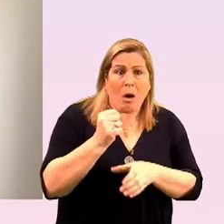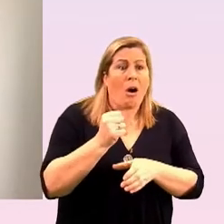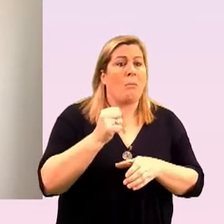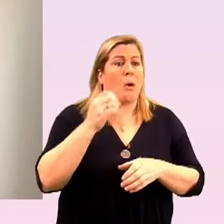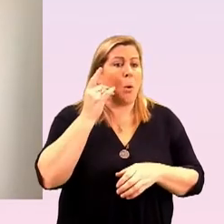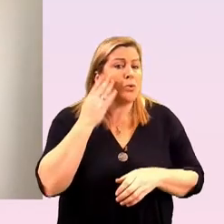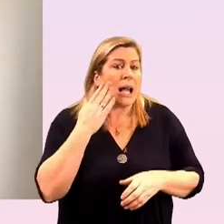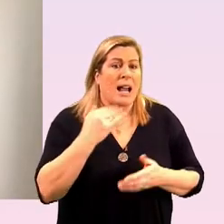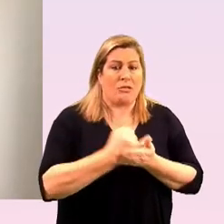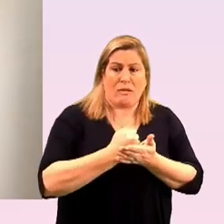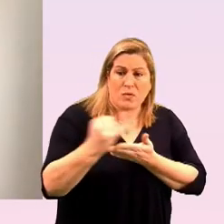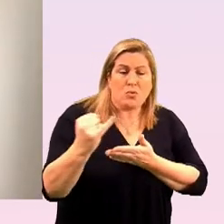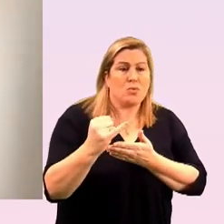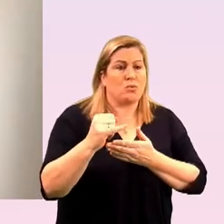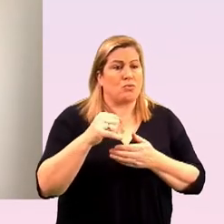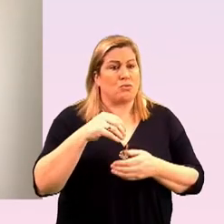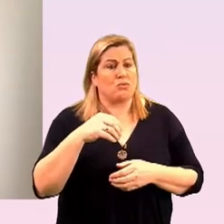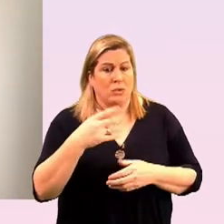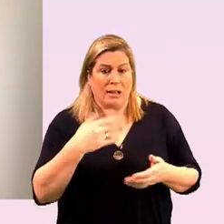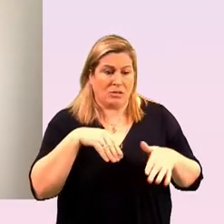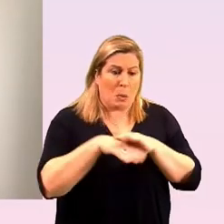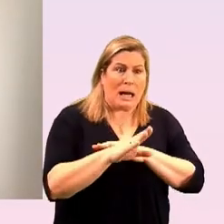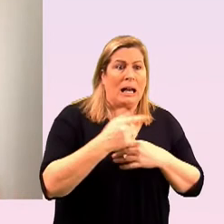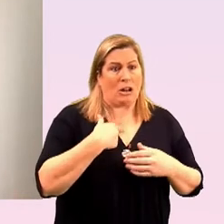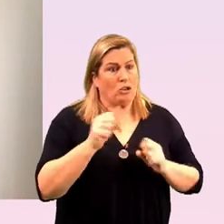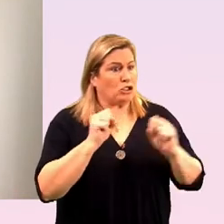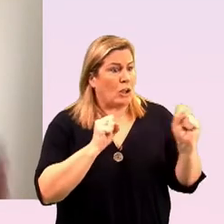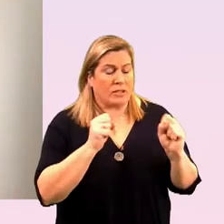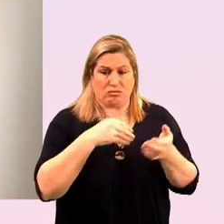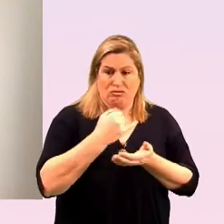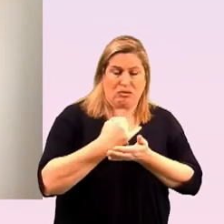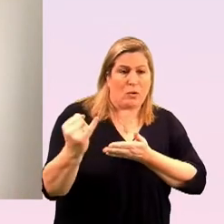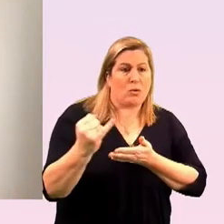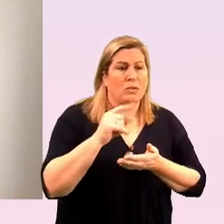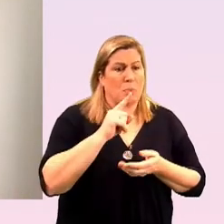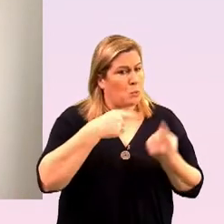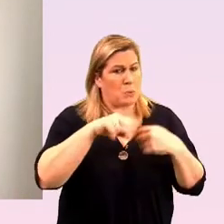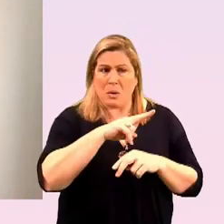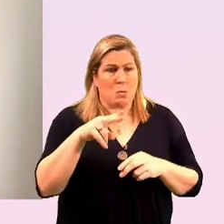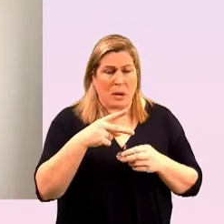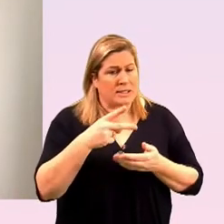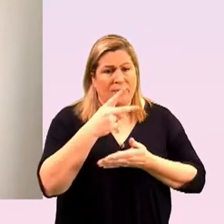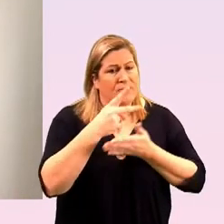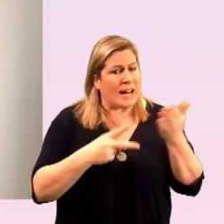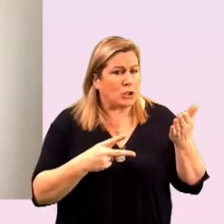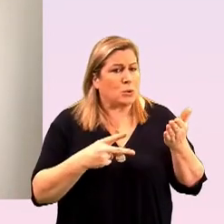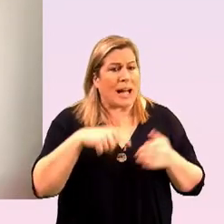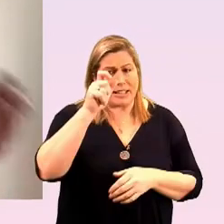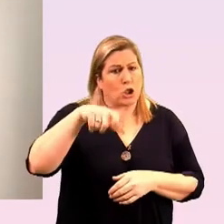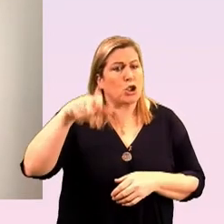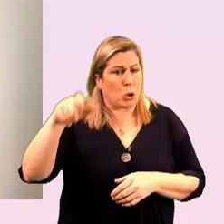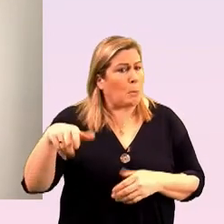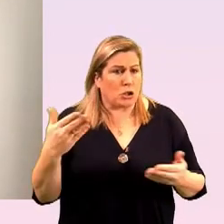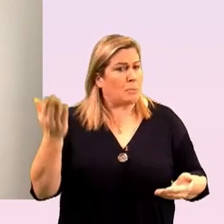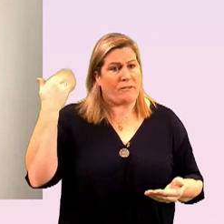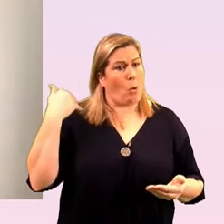accommodation, refused service, and there was absolutely nothing we could do about it. So we weren't valued as a consumer, for a start. Now, if